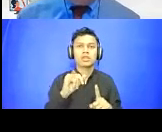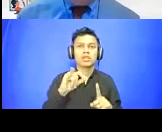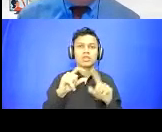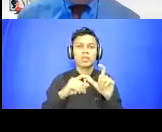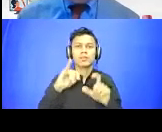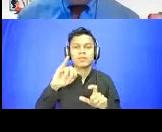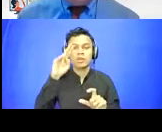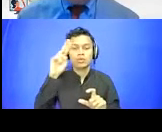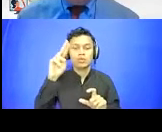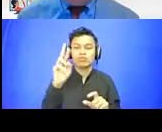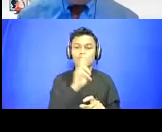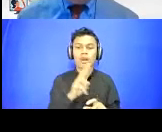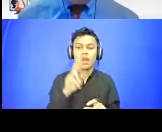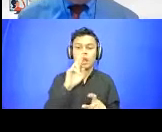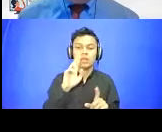concerning clients'